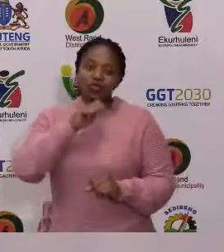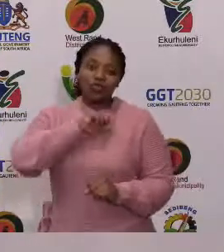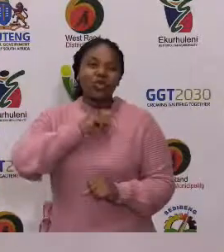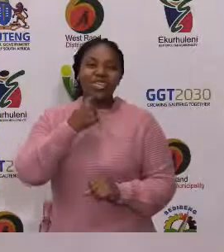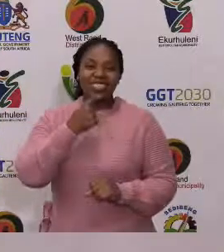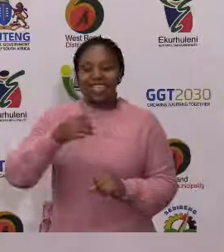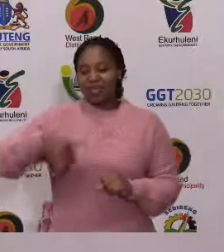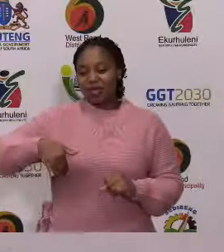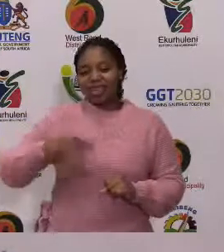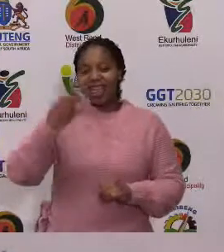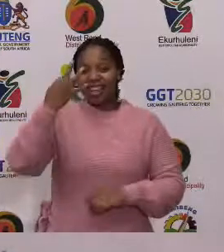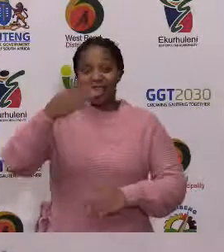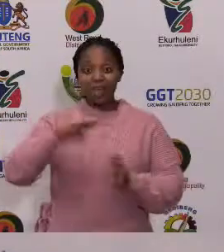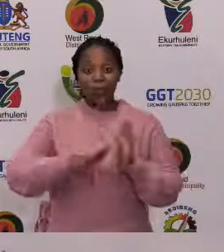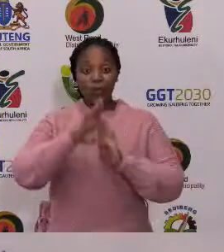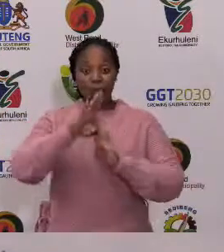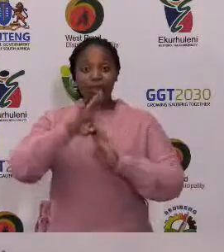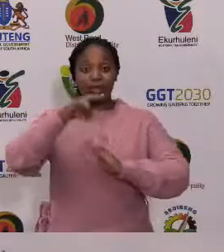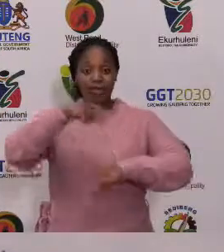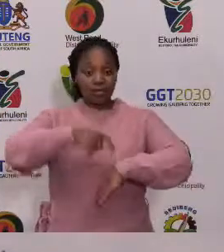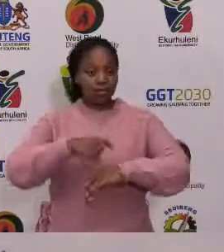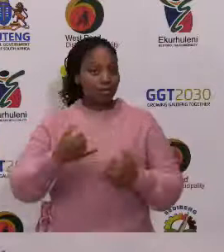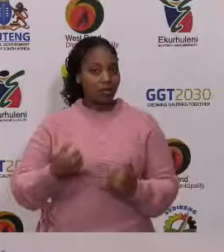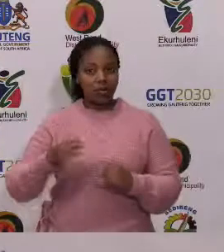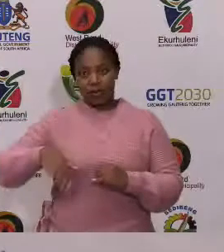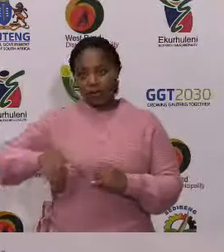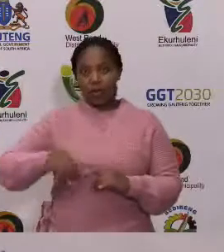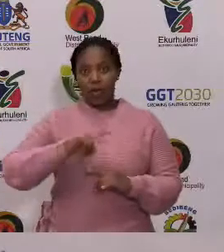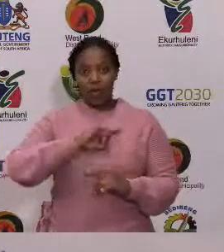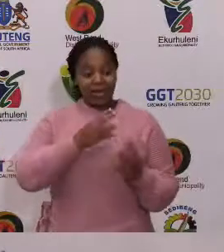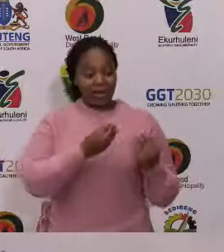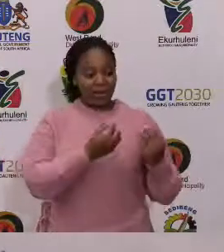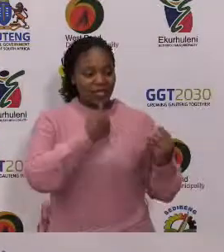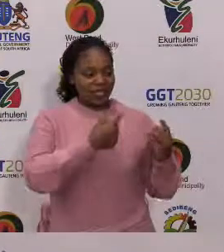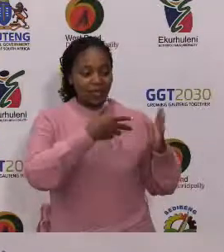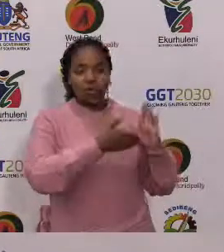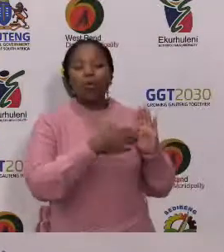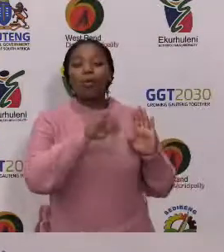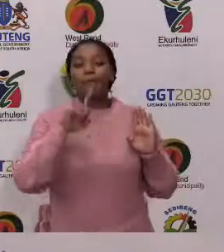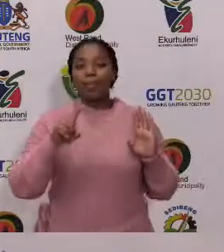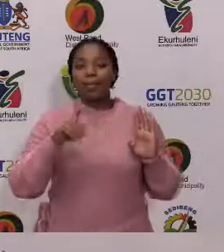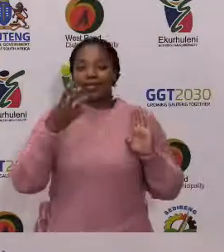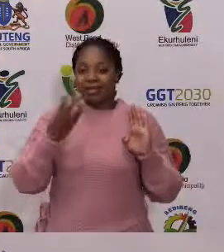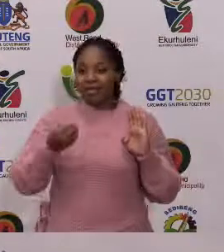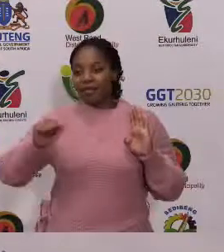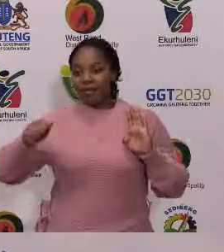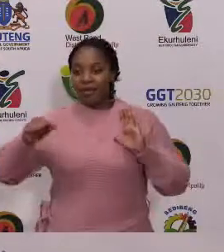yet reached a third wave threshold based on the numbers, there are a number of observations that are